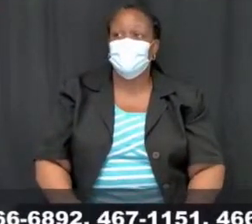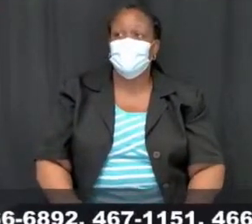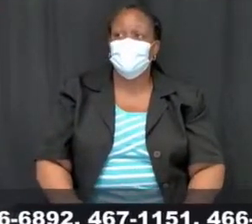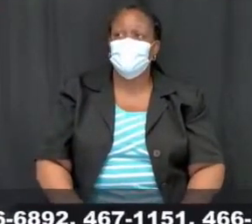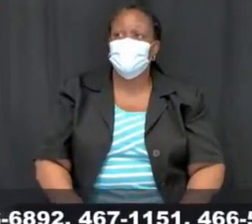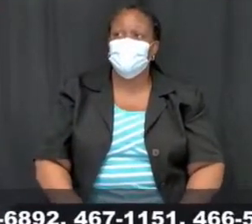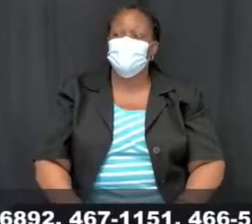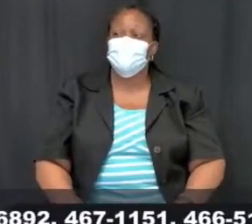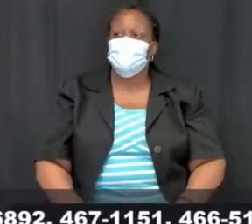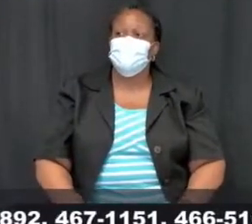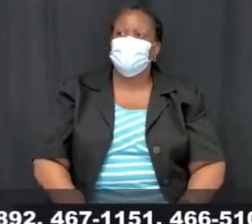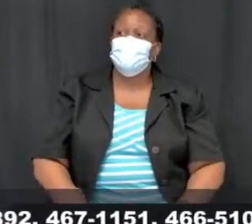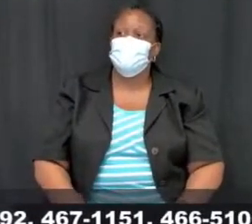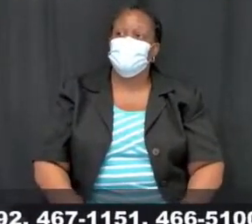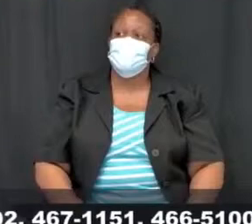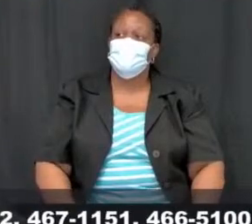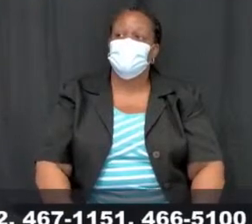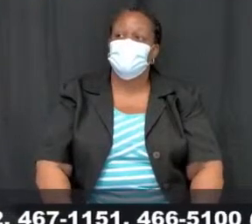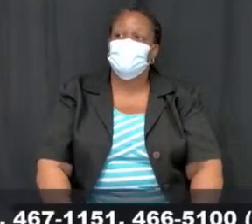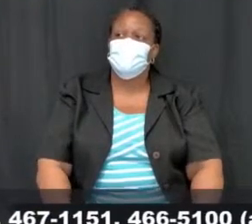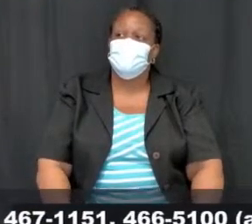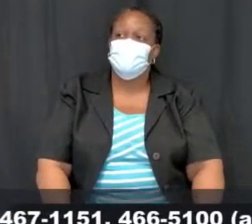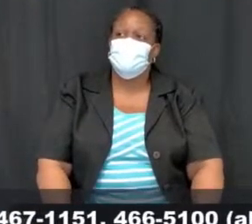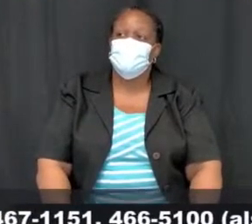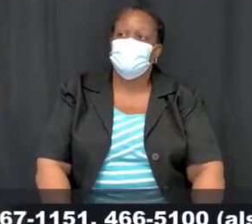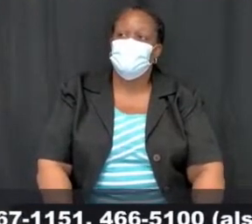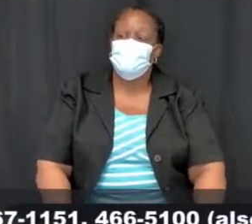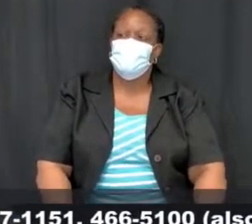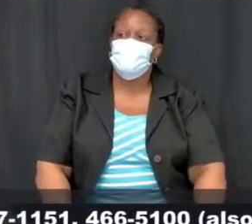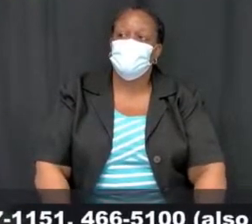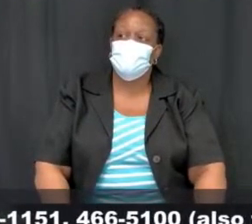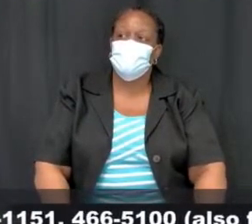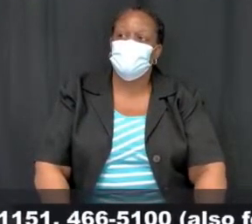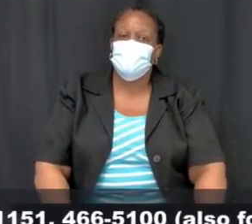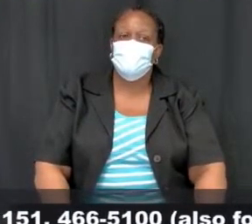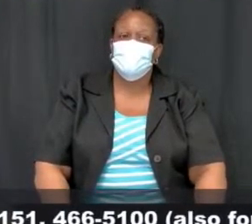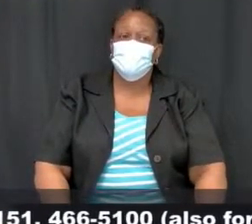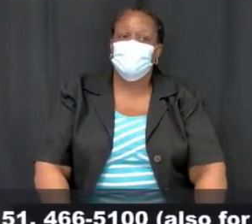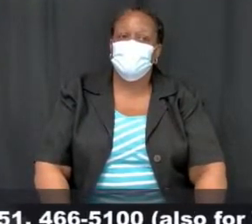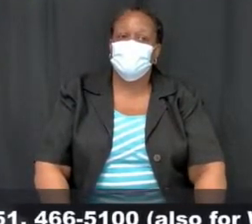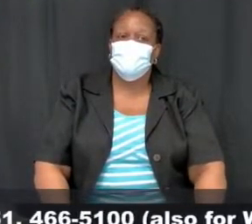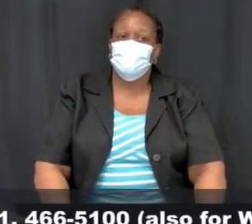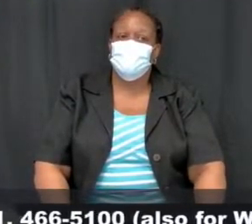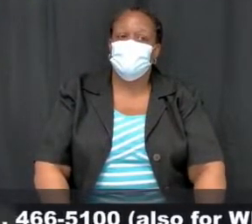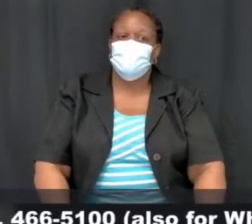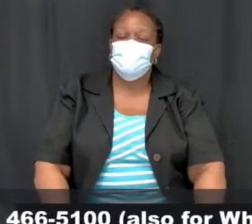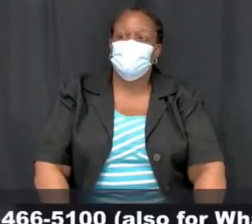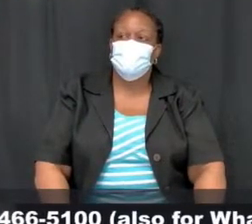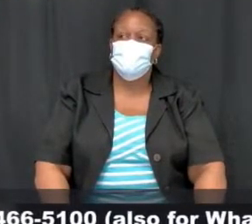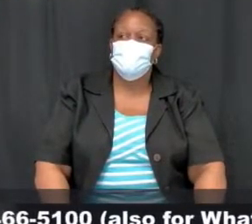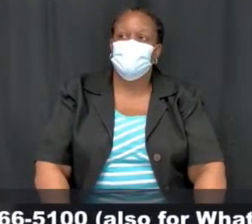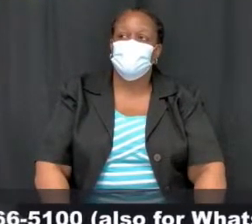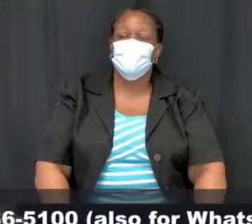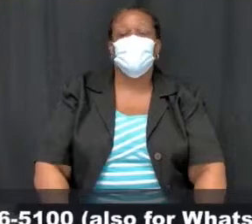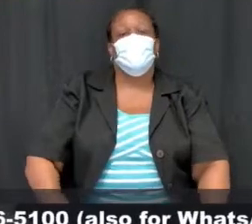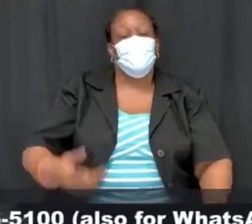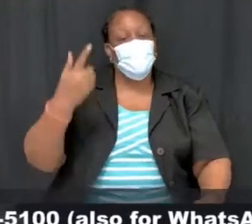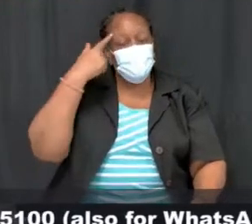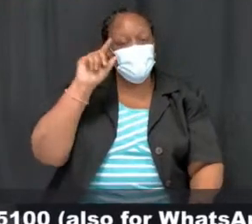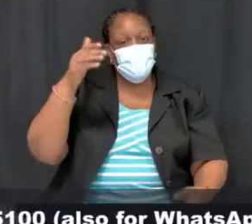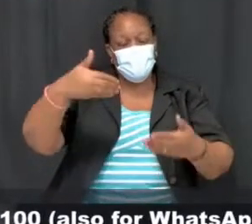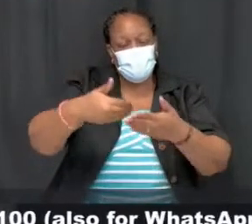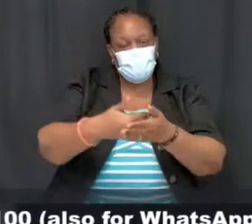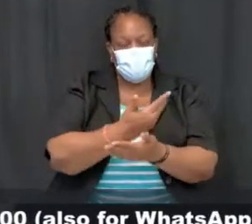US. Do we have the -80 degree and -20 degree freezers